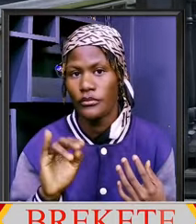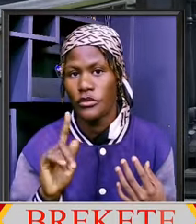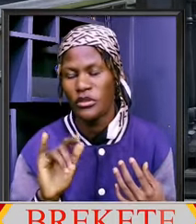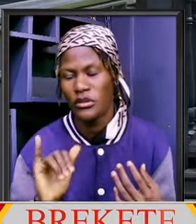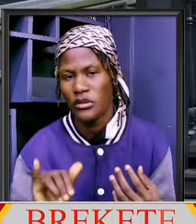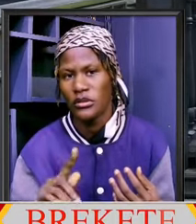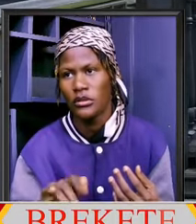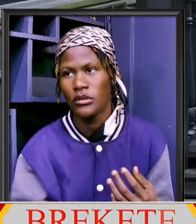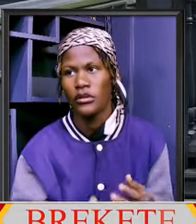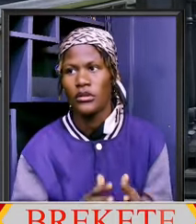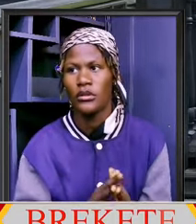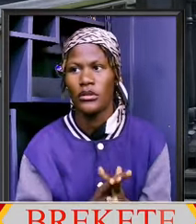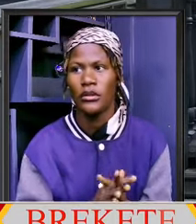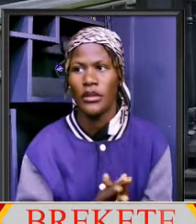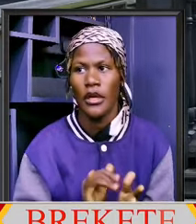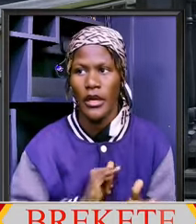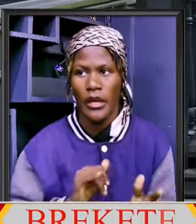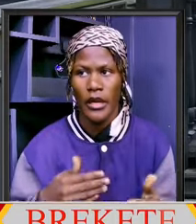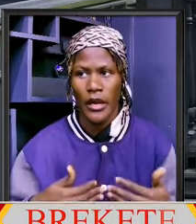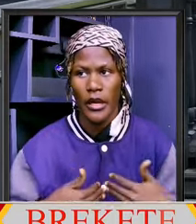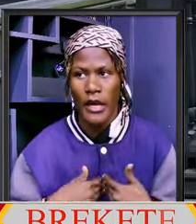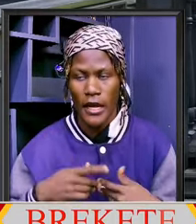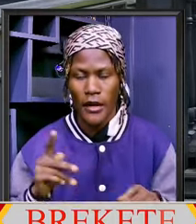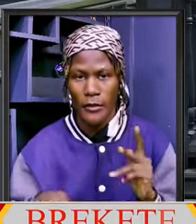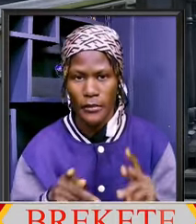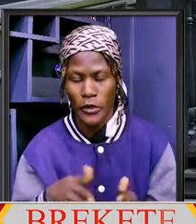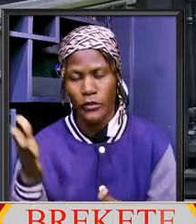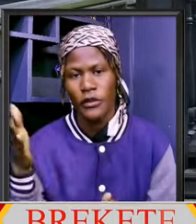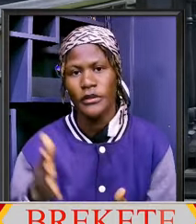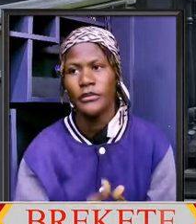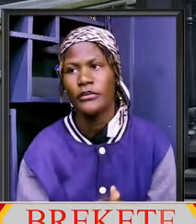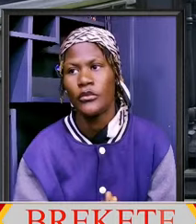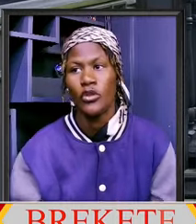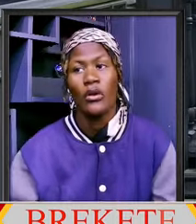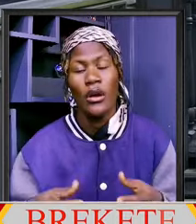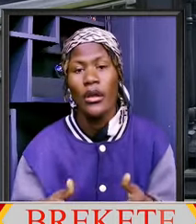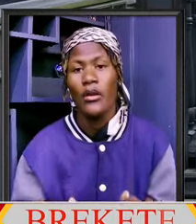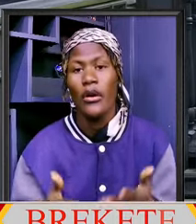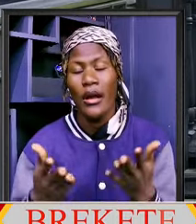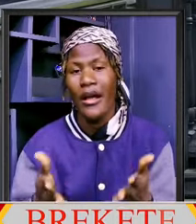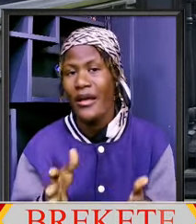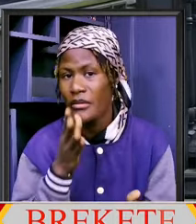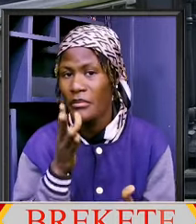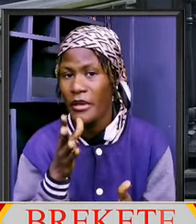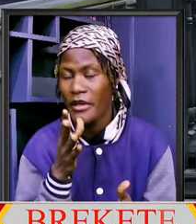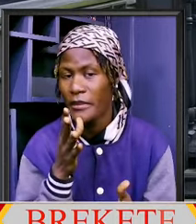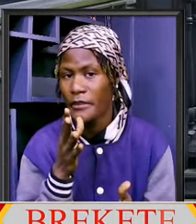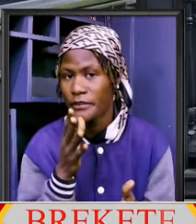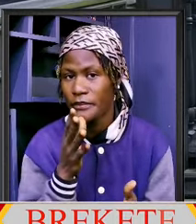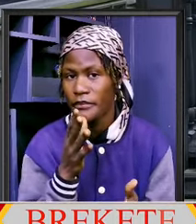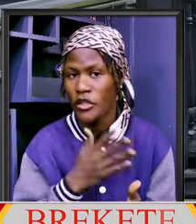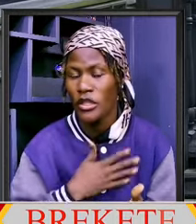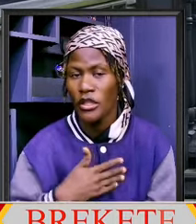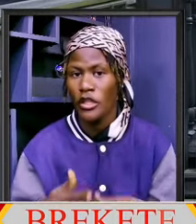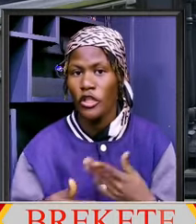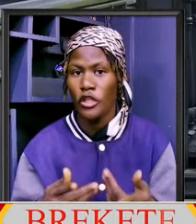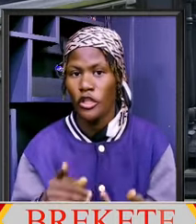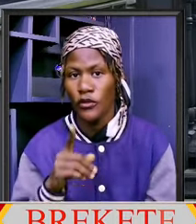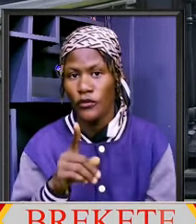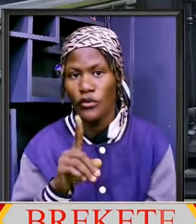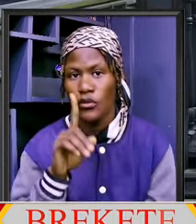station. Yes, sir. I get people there. I get people there. You go carry Mama, and I go give